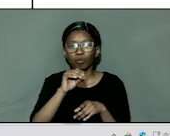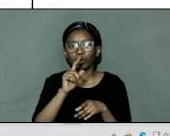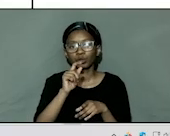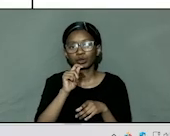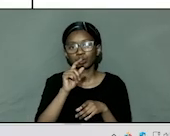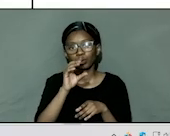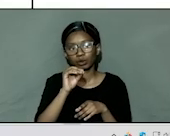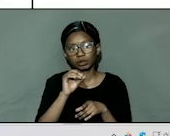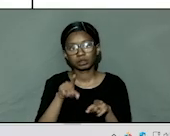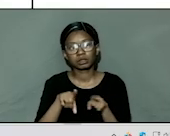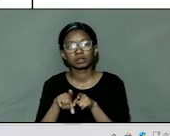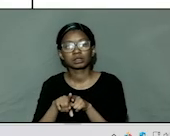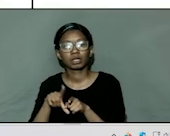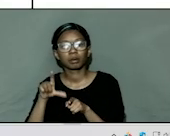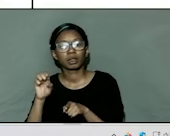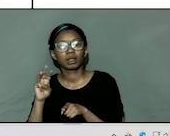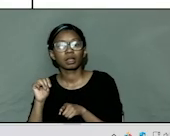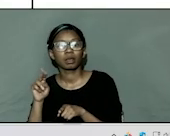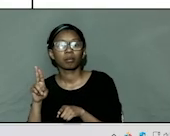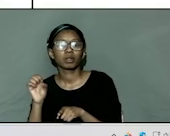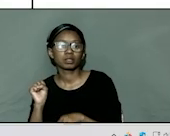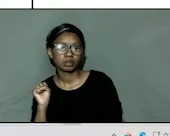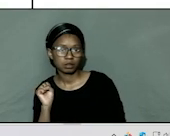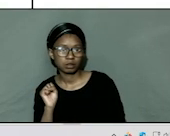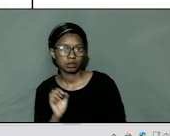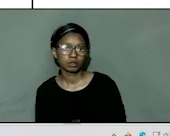Now let us look at this one.